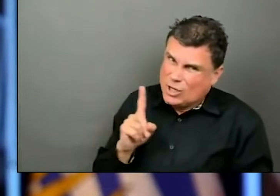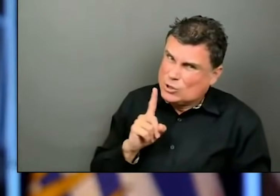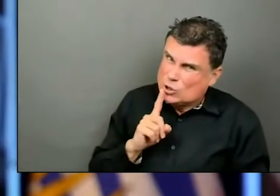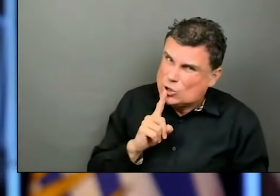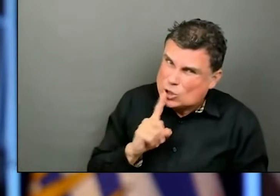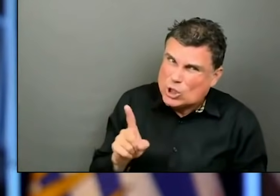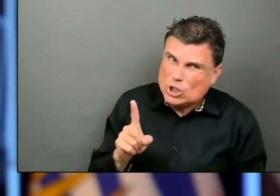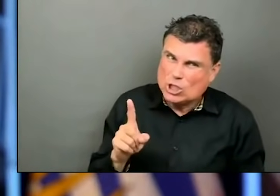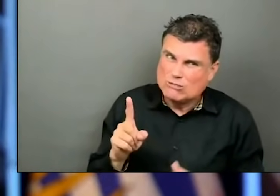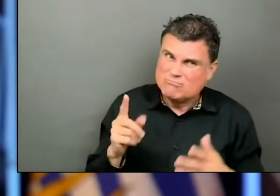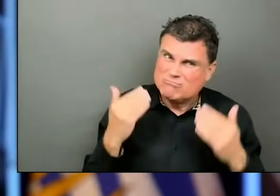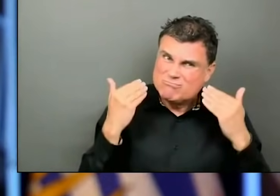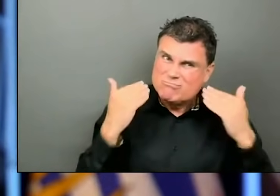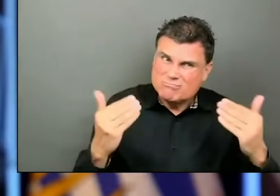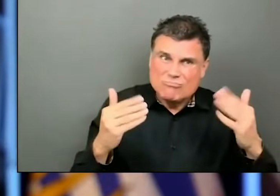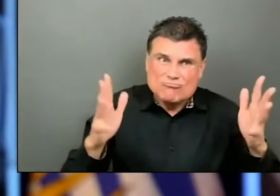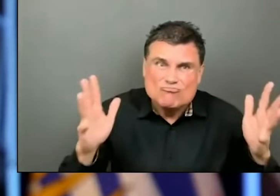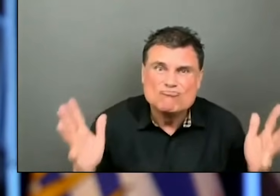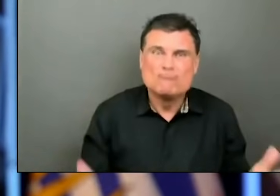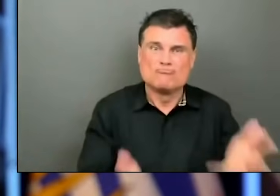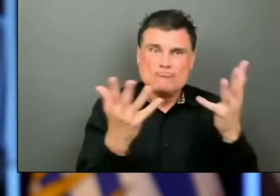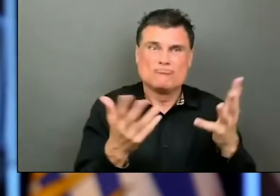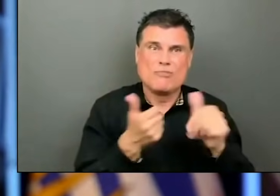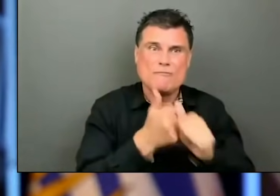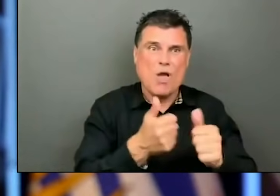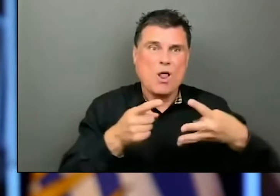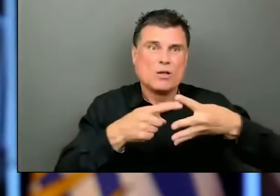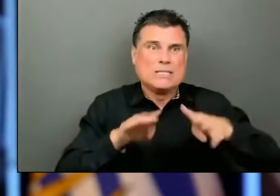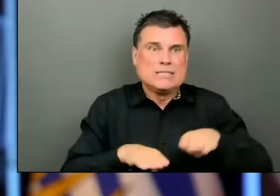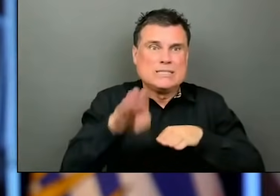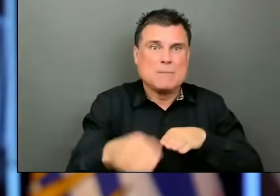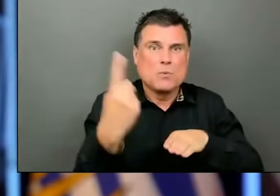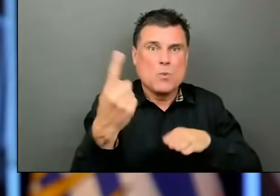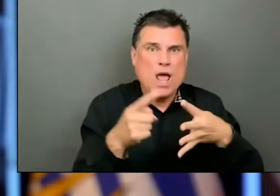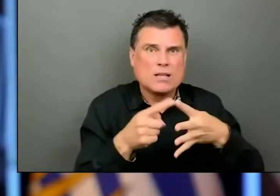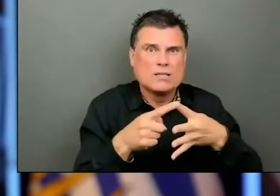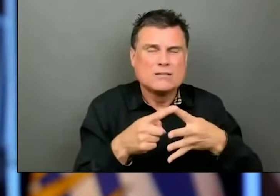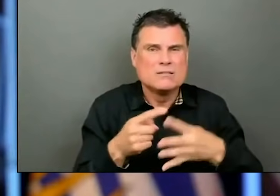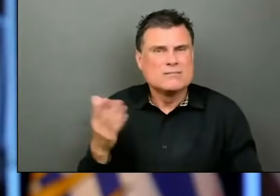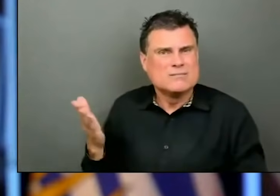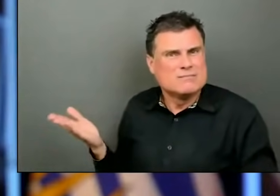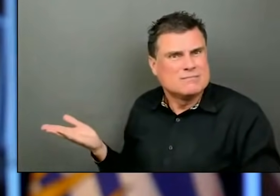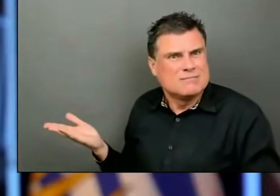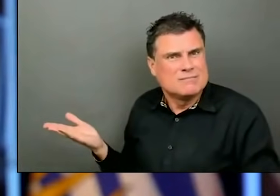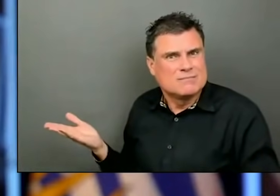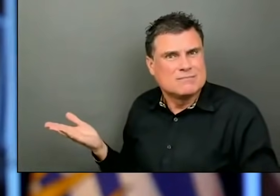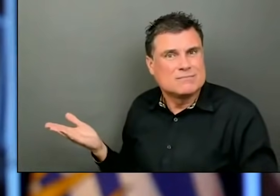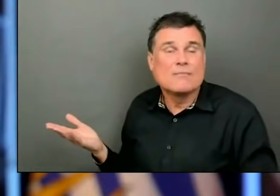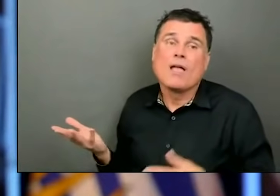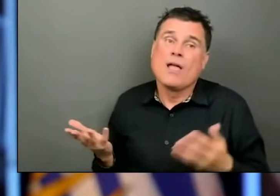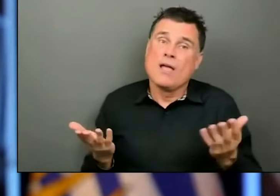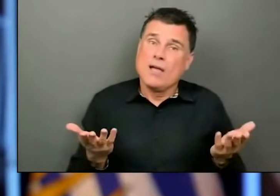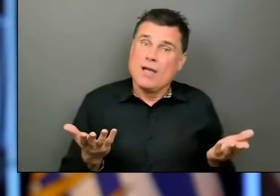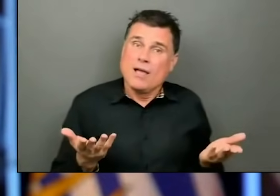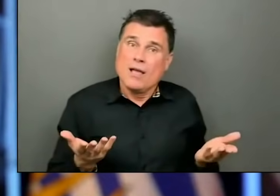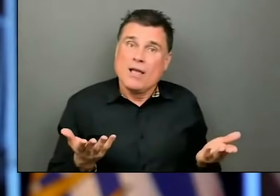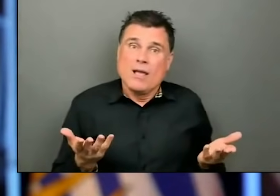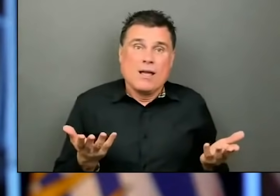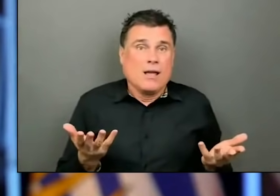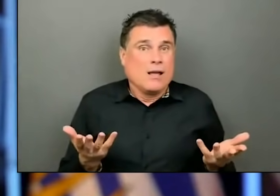doses when that UK study suggests before you can be protected against the